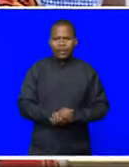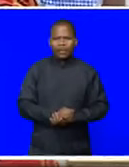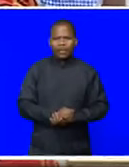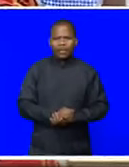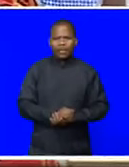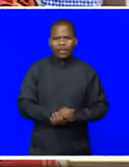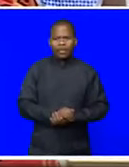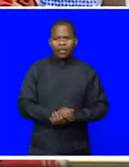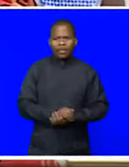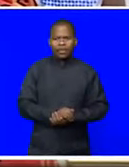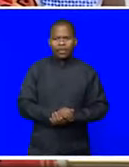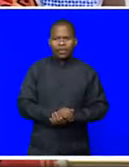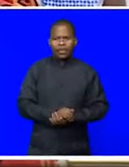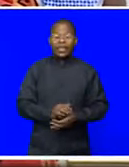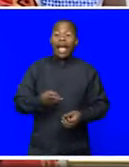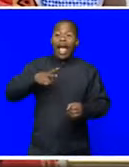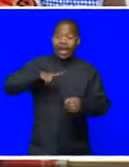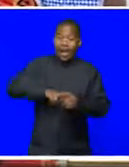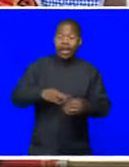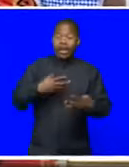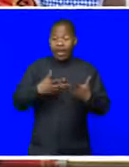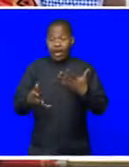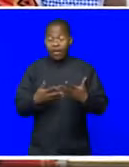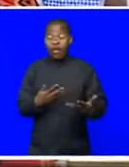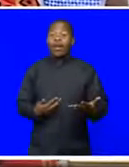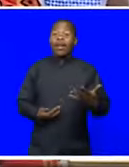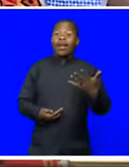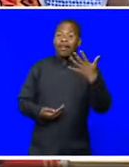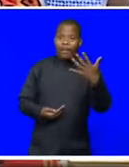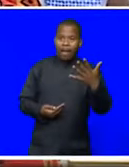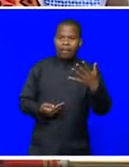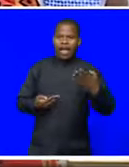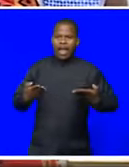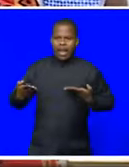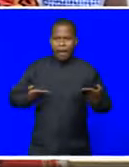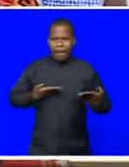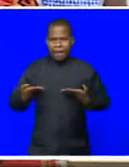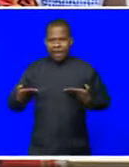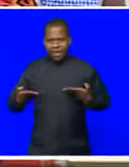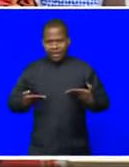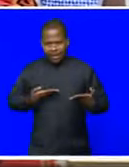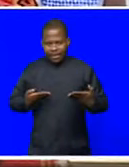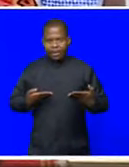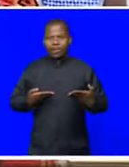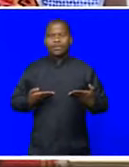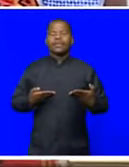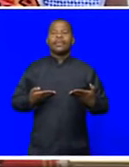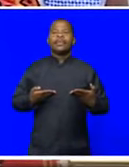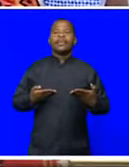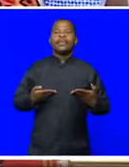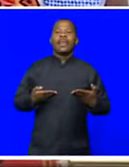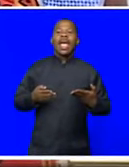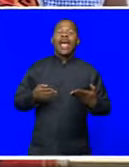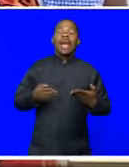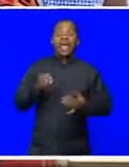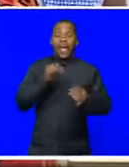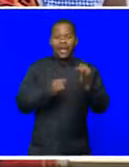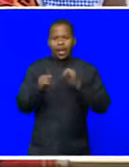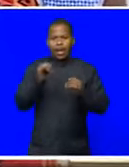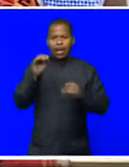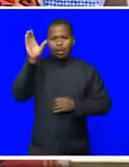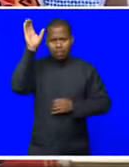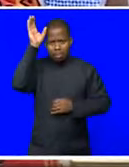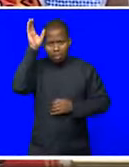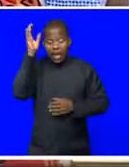technologies. In all these, Portuguese companies have a solid international experience and